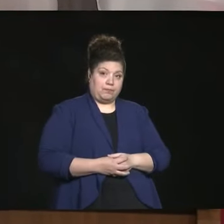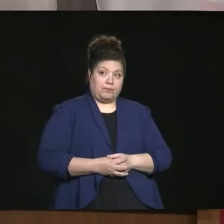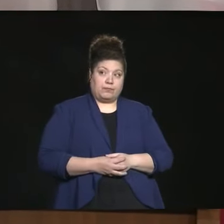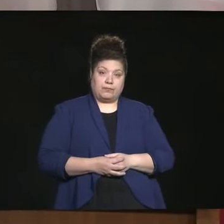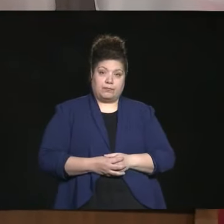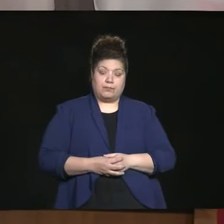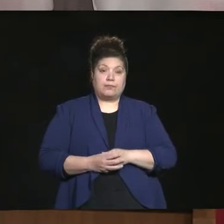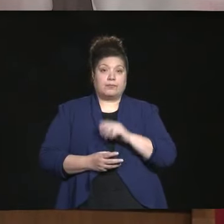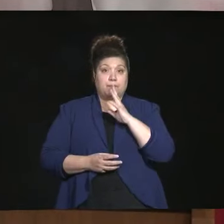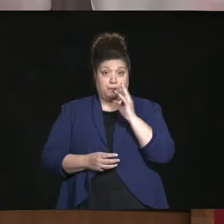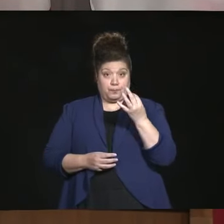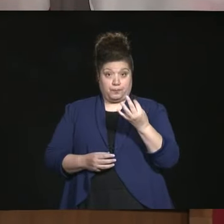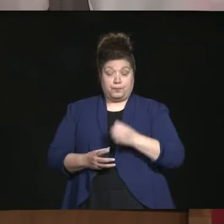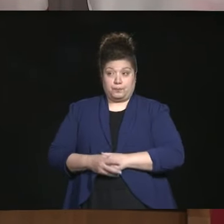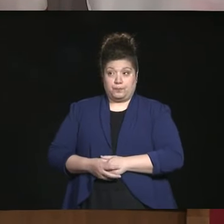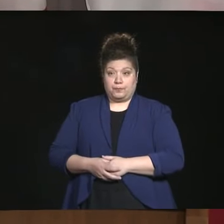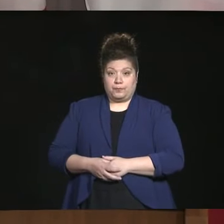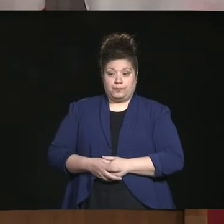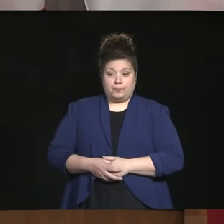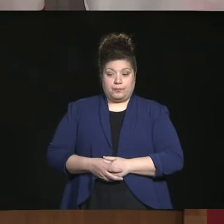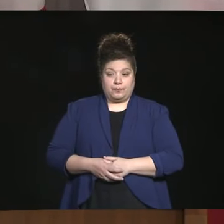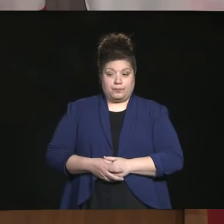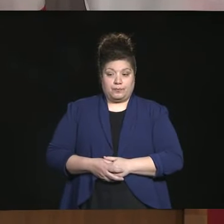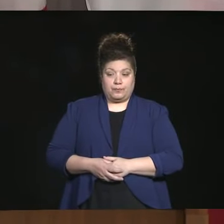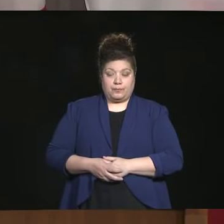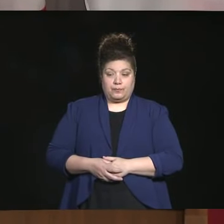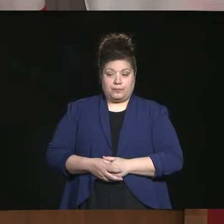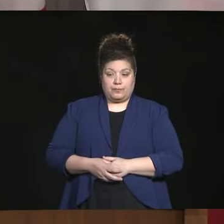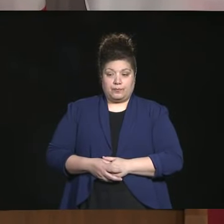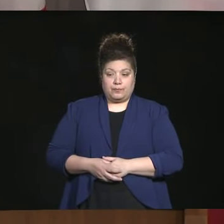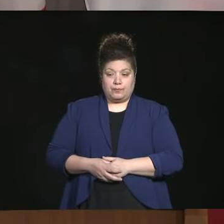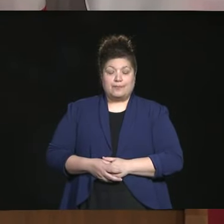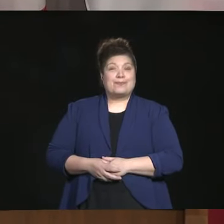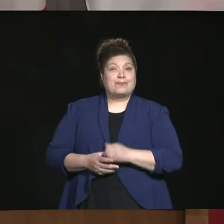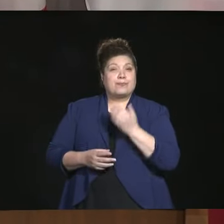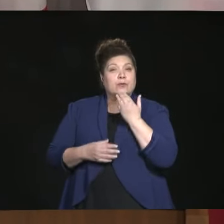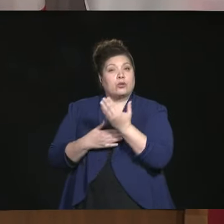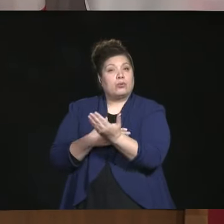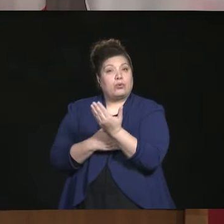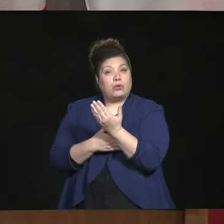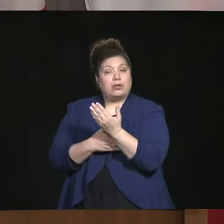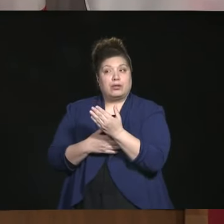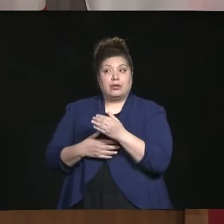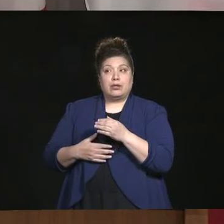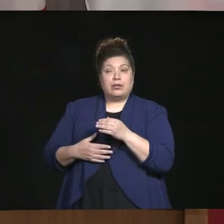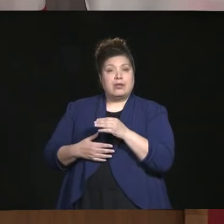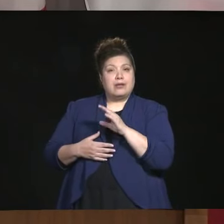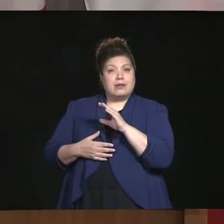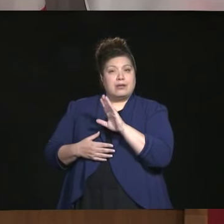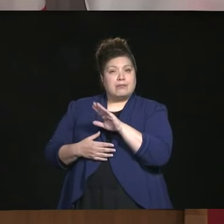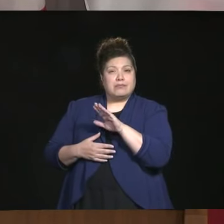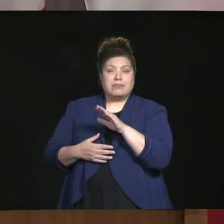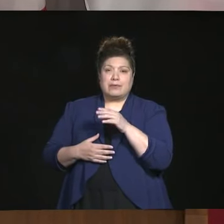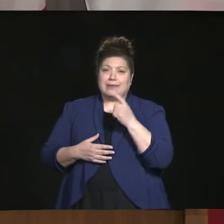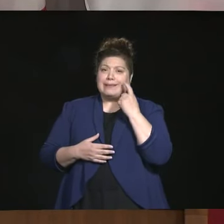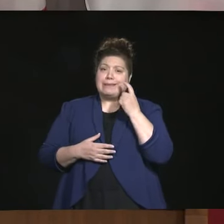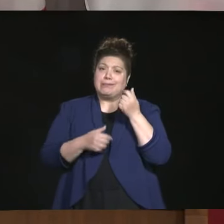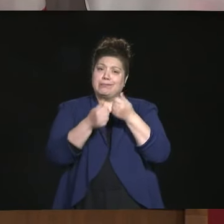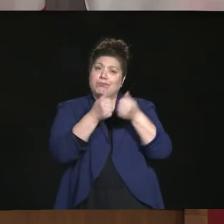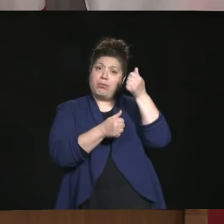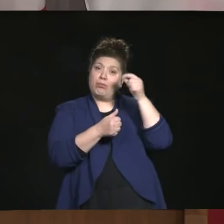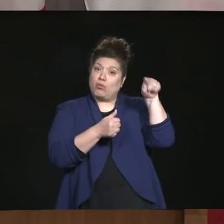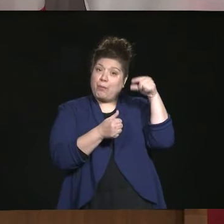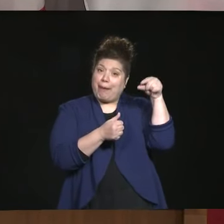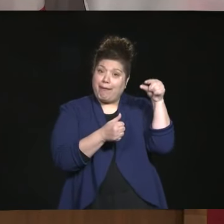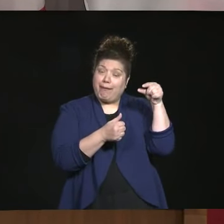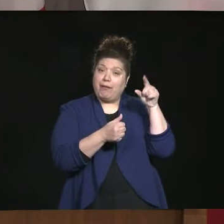J'aimerais... Monsieur Legault, le premier ministre du Québec hier a dit qu'il allait essayer de regarder ce qu'il pouvait faire pour ces